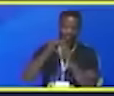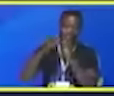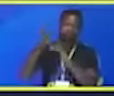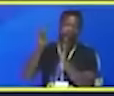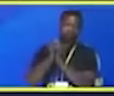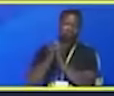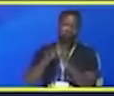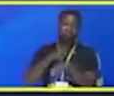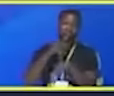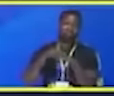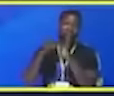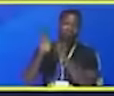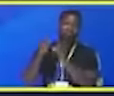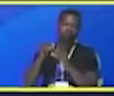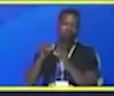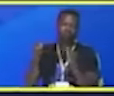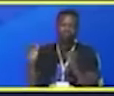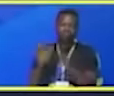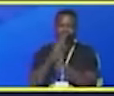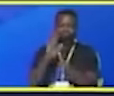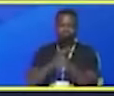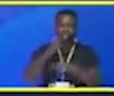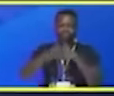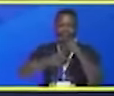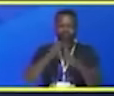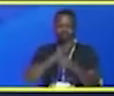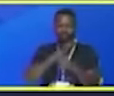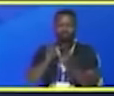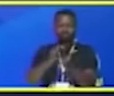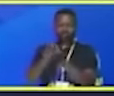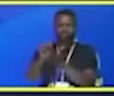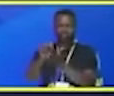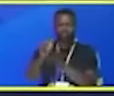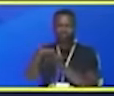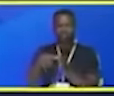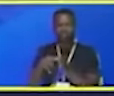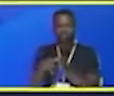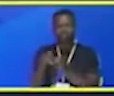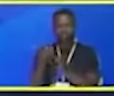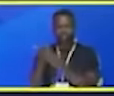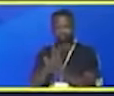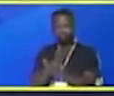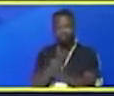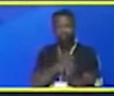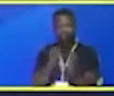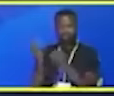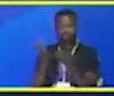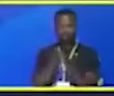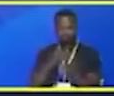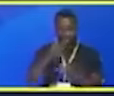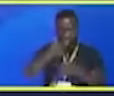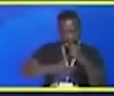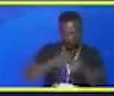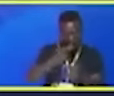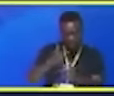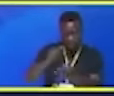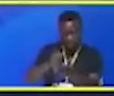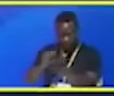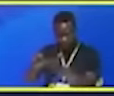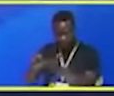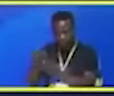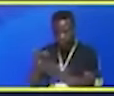the nature of God, full of grace and truth. Before power, grace and